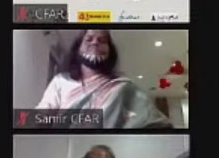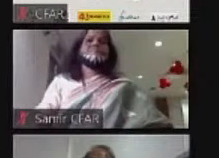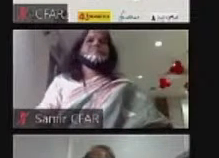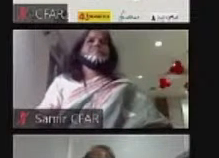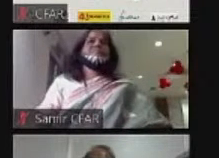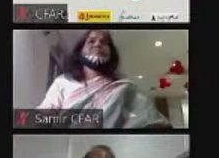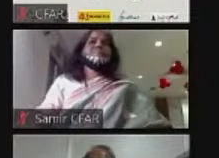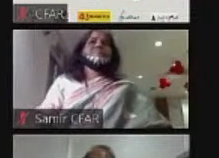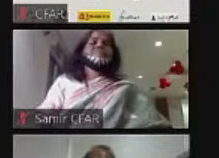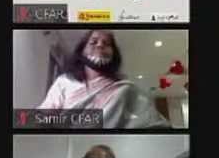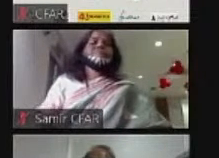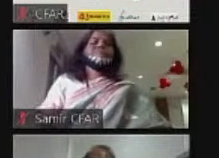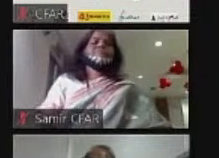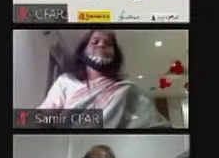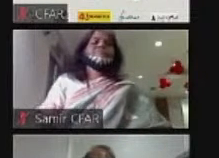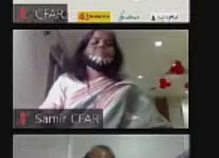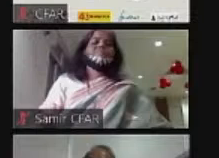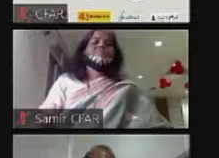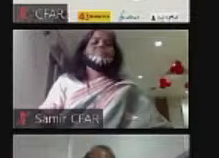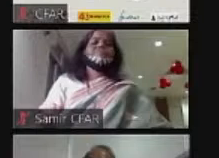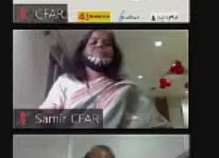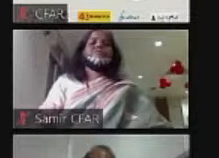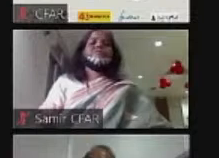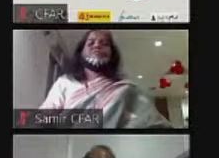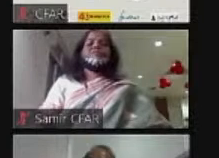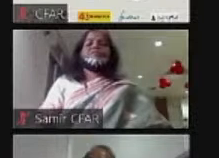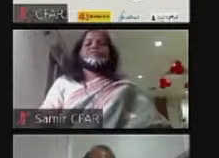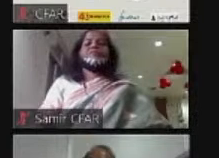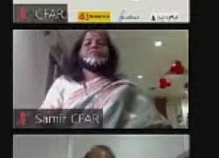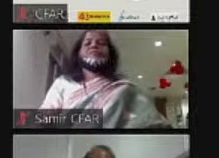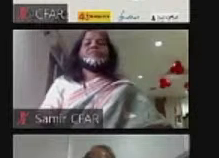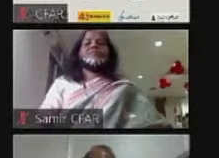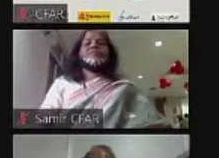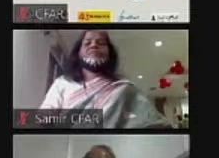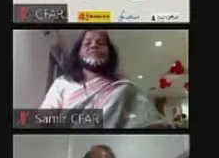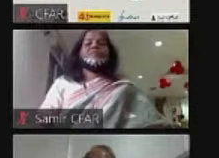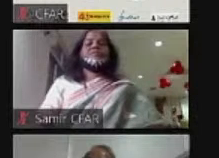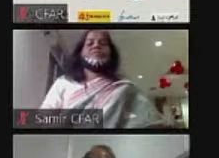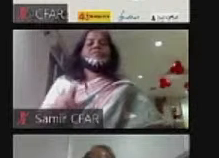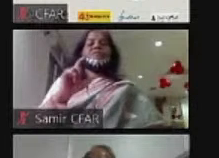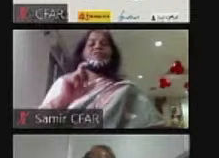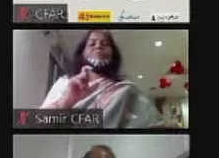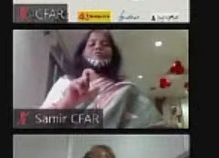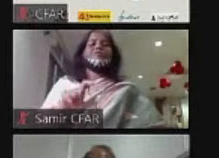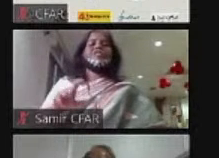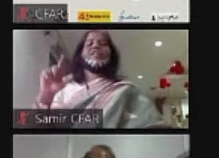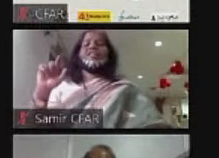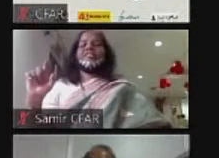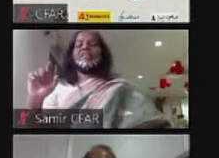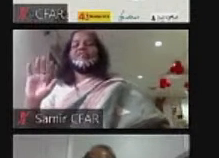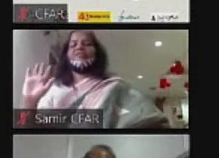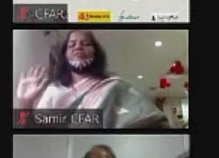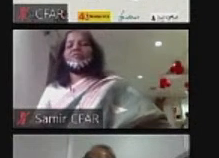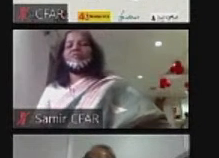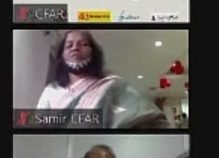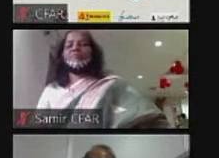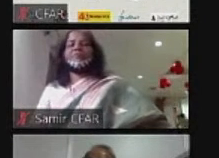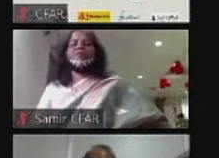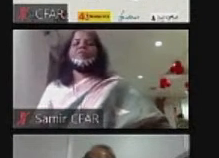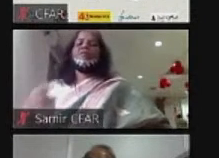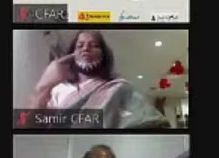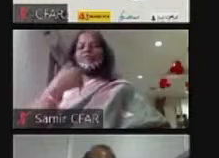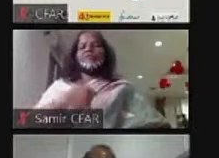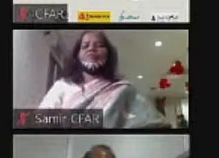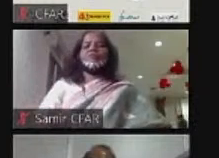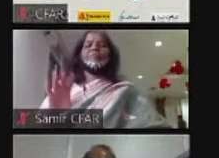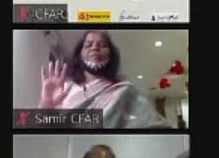framework, it's very important to have community centers where good living conditions are present, where such a